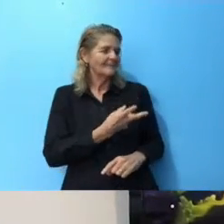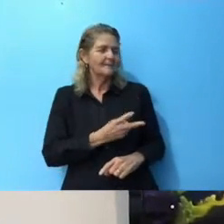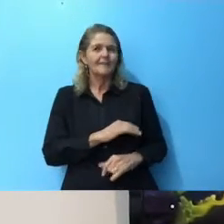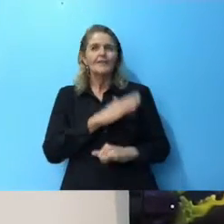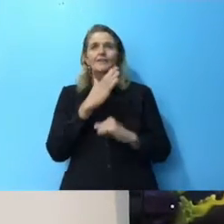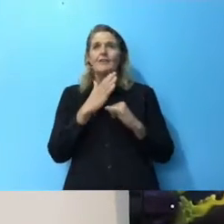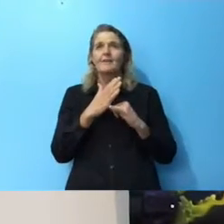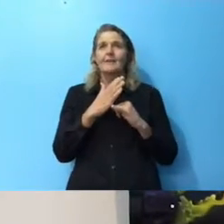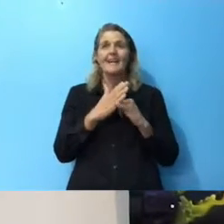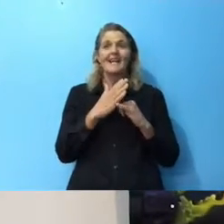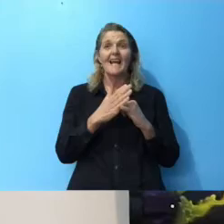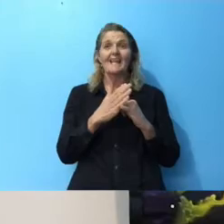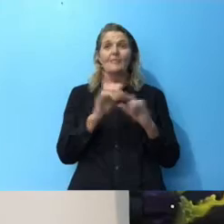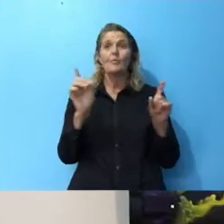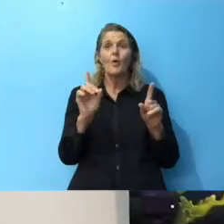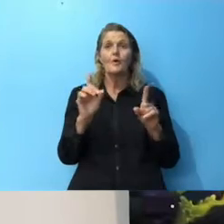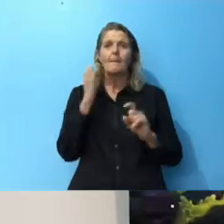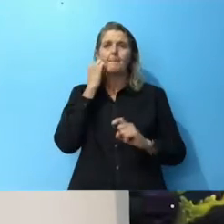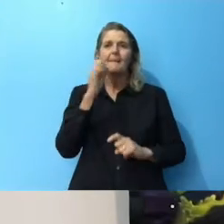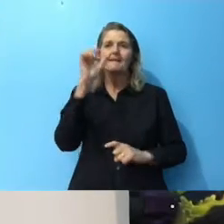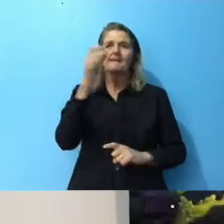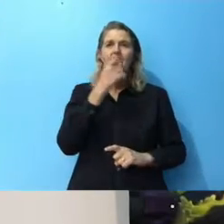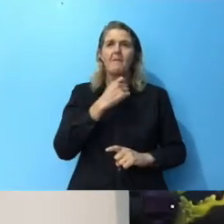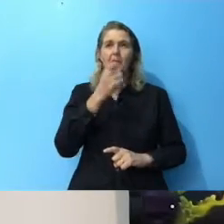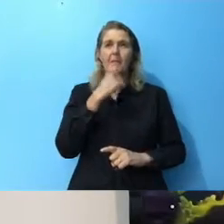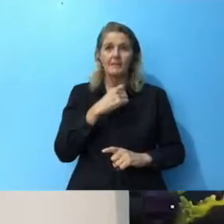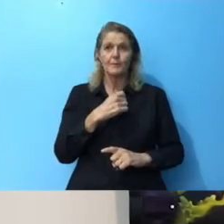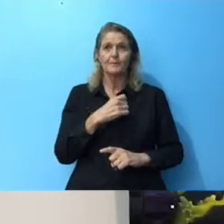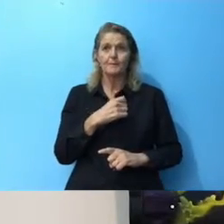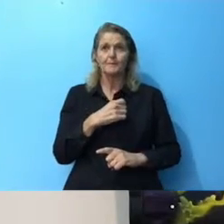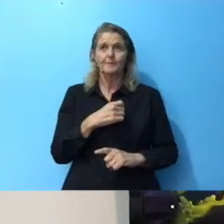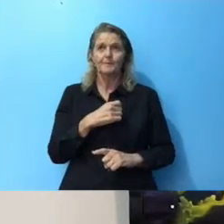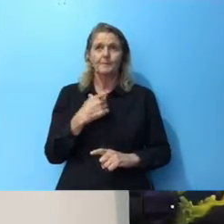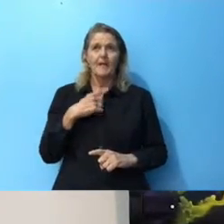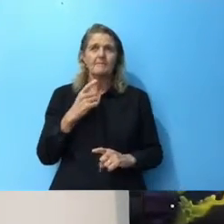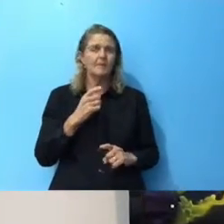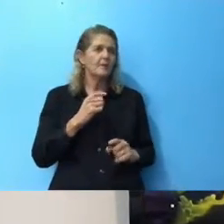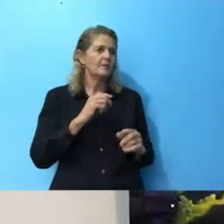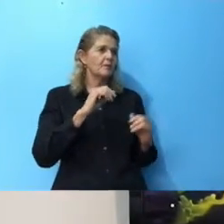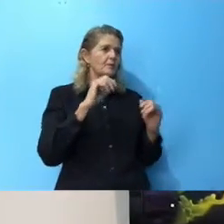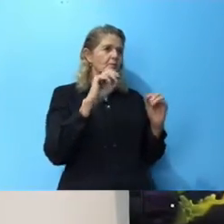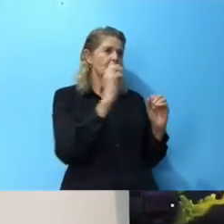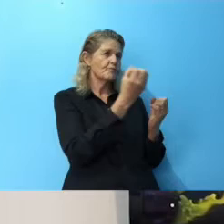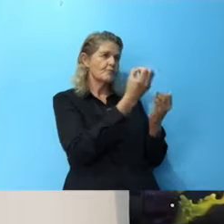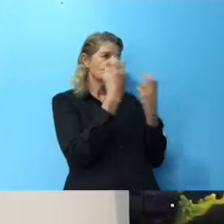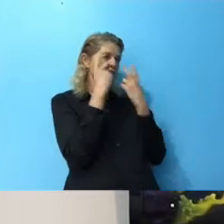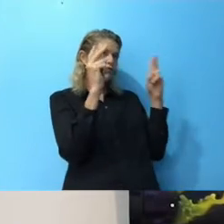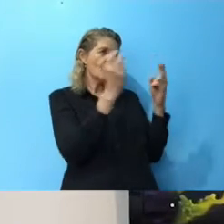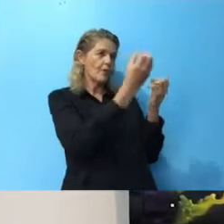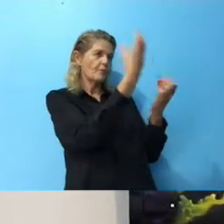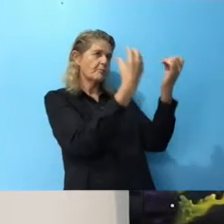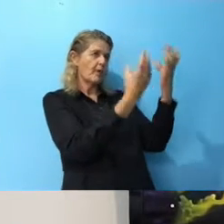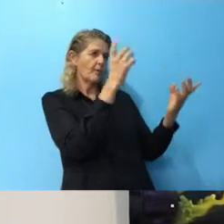So last, I'm going to bring the charcoal back in. And I'm just going to accentuate, there's so much going on here